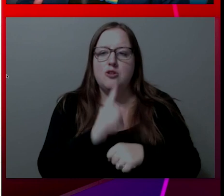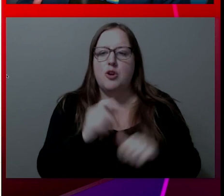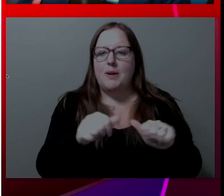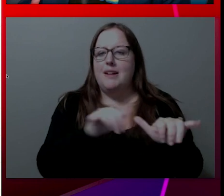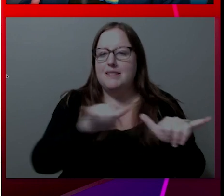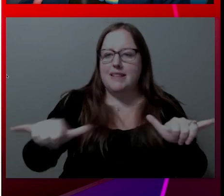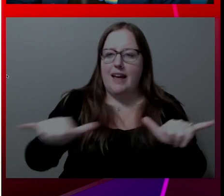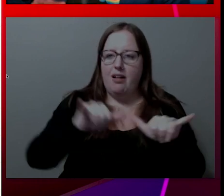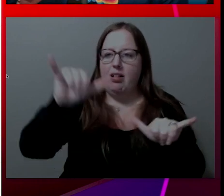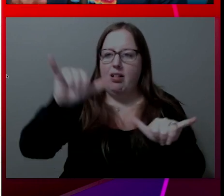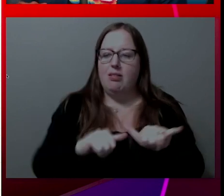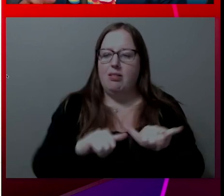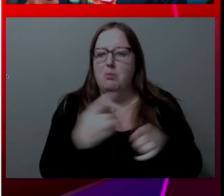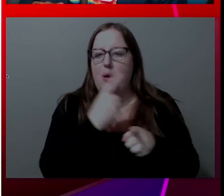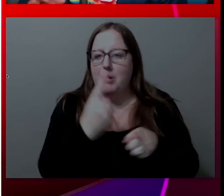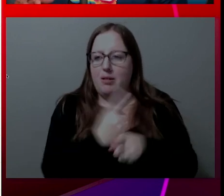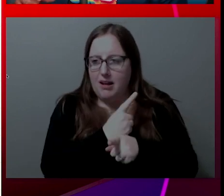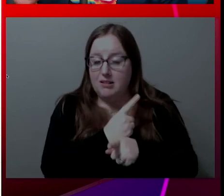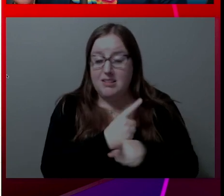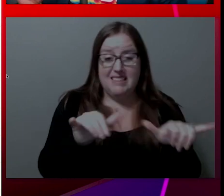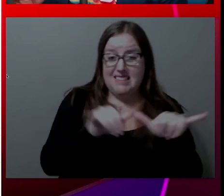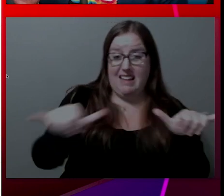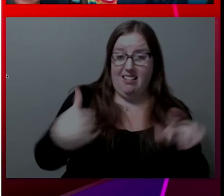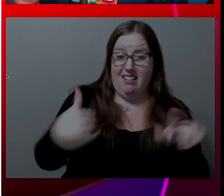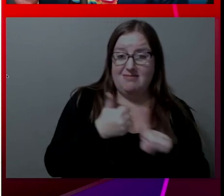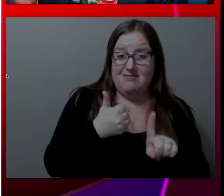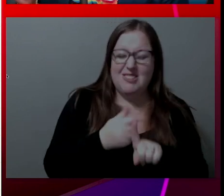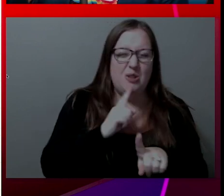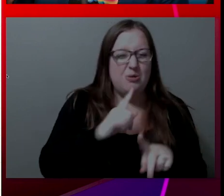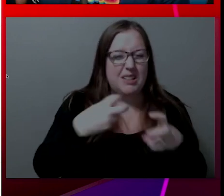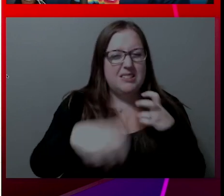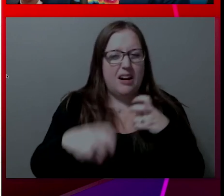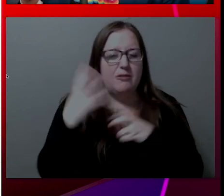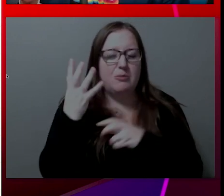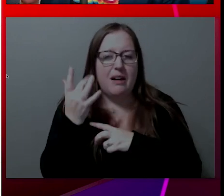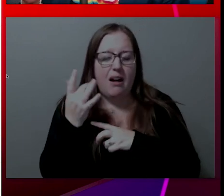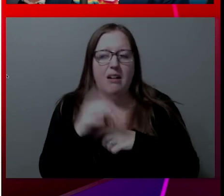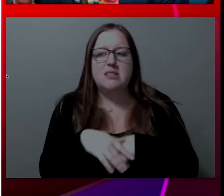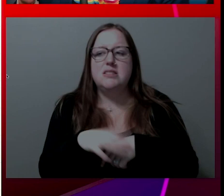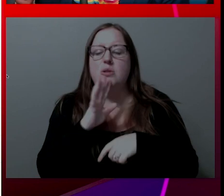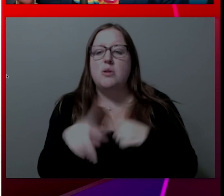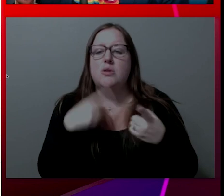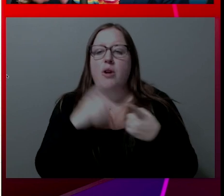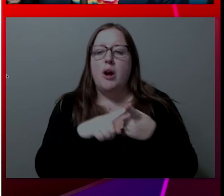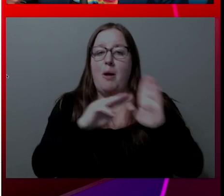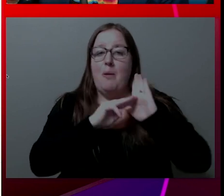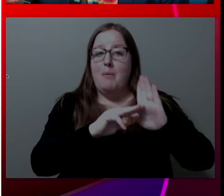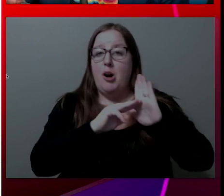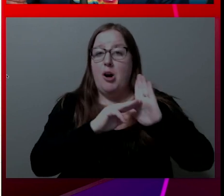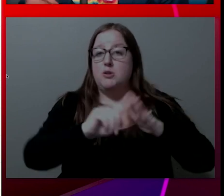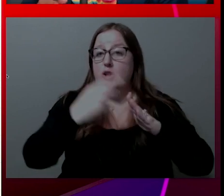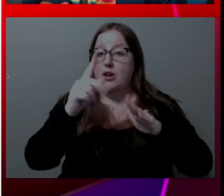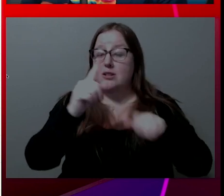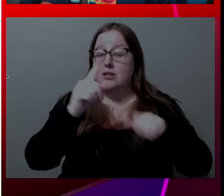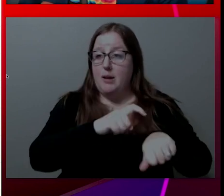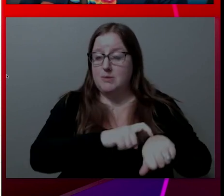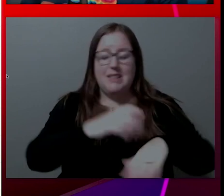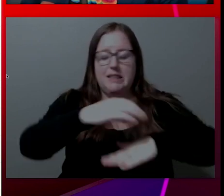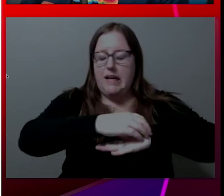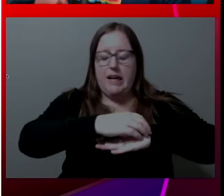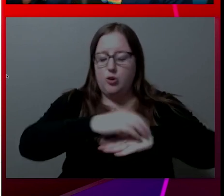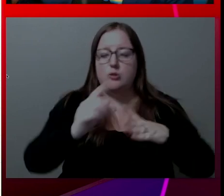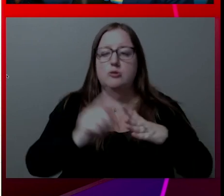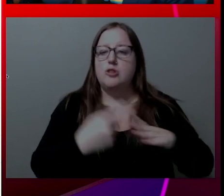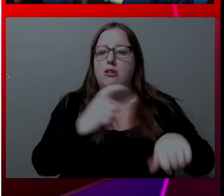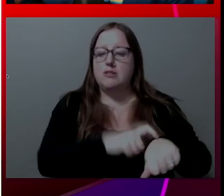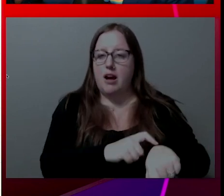properly. Scaling is really tricky though, because we were talking about those model start times, the container start times, I mean, and